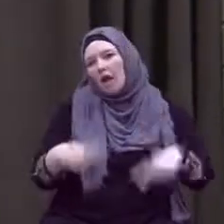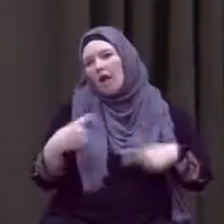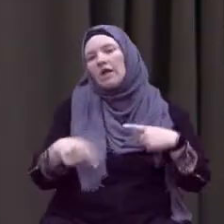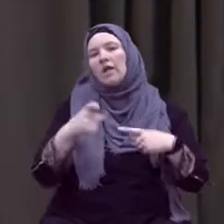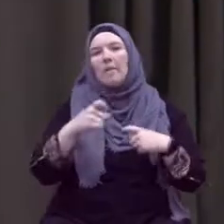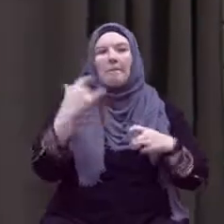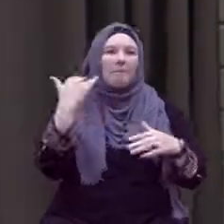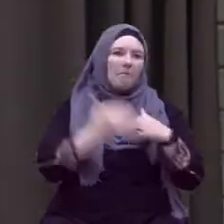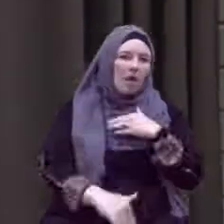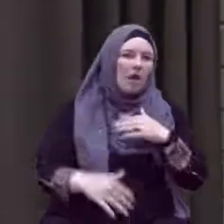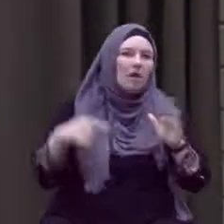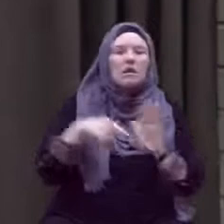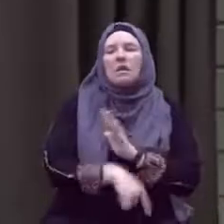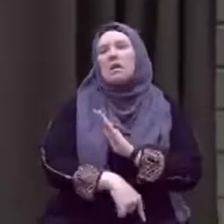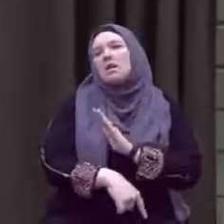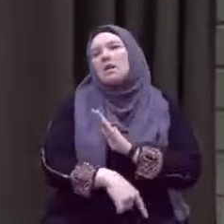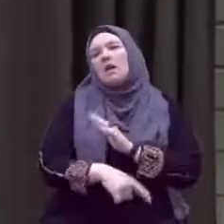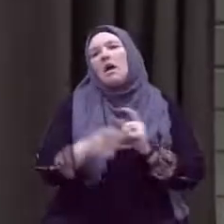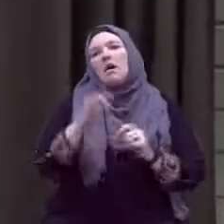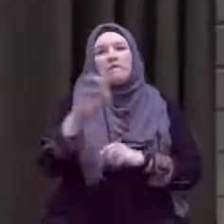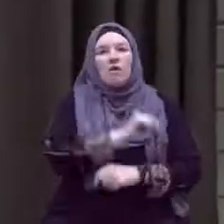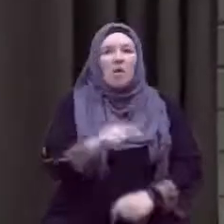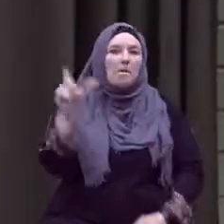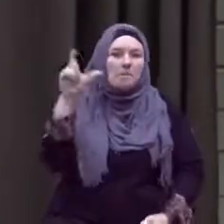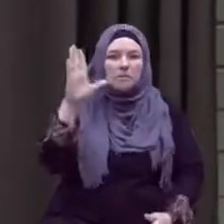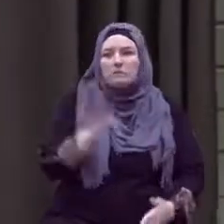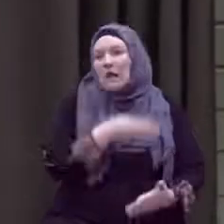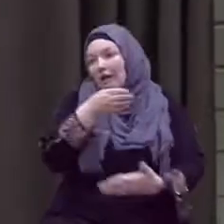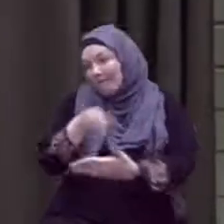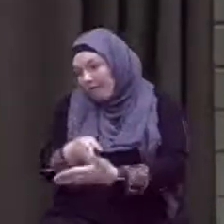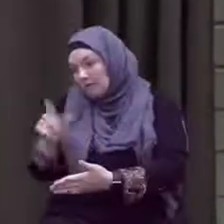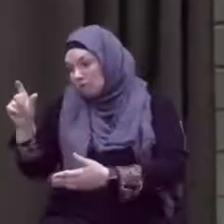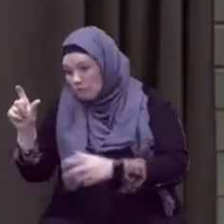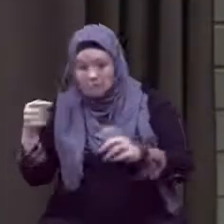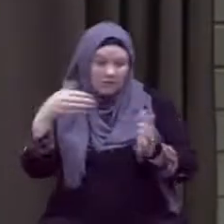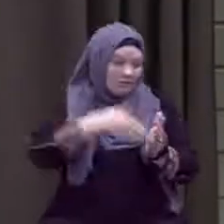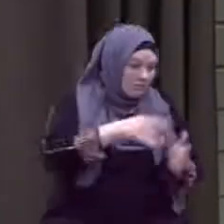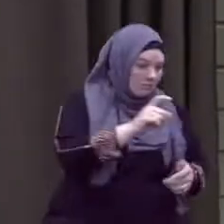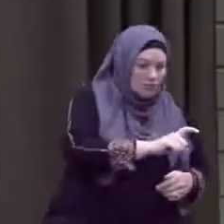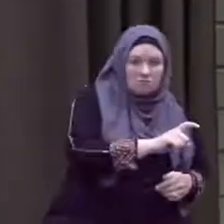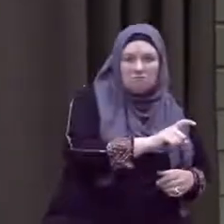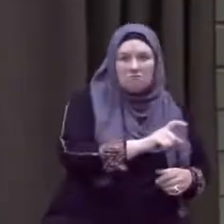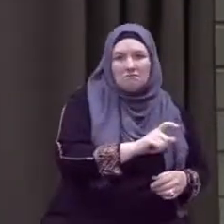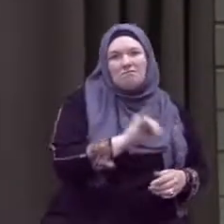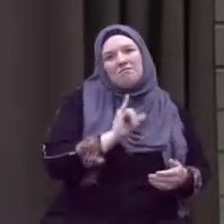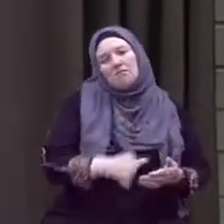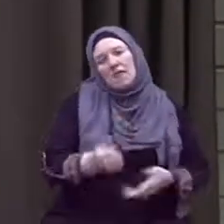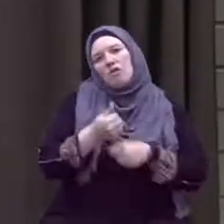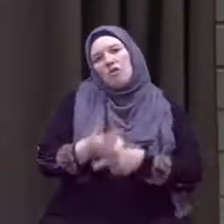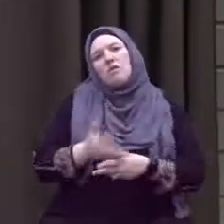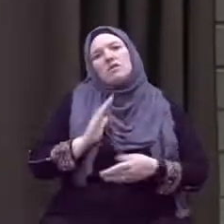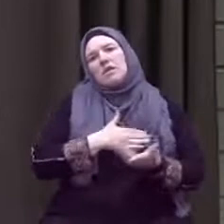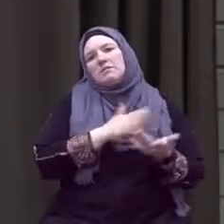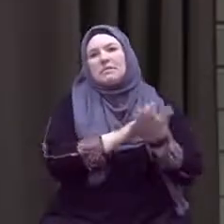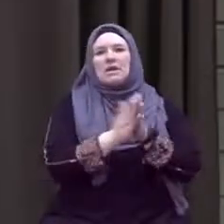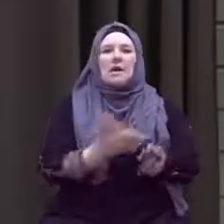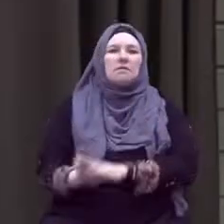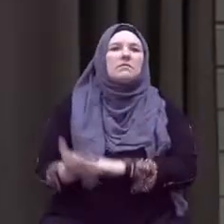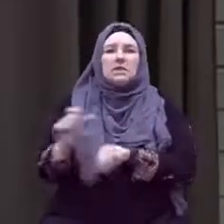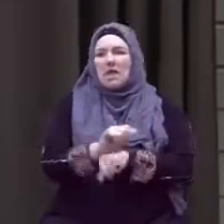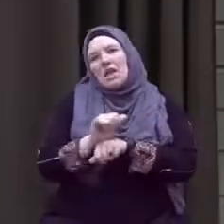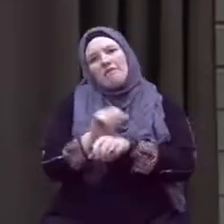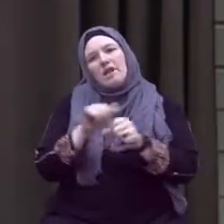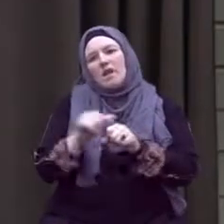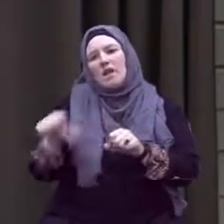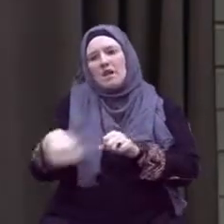the bloodshedding of Muslims against Muslims has rendered us as slaves in